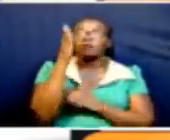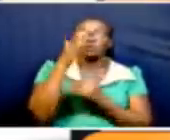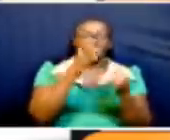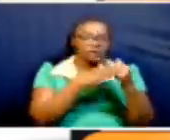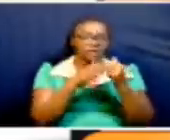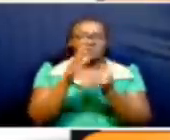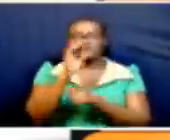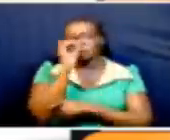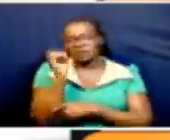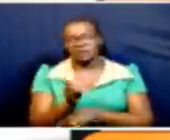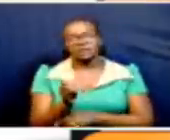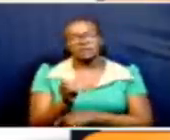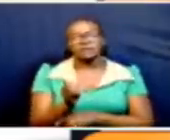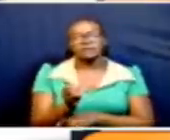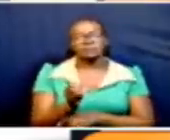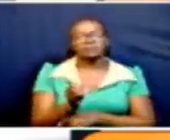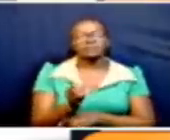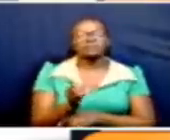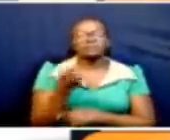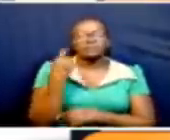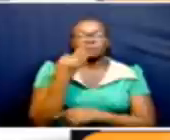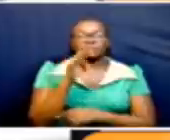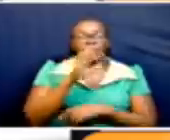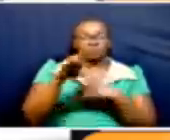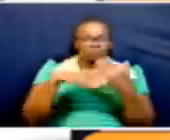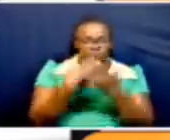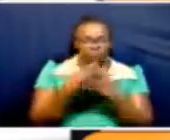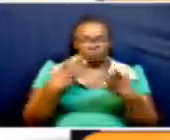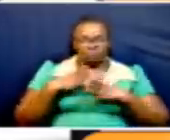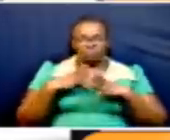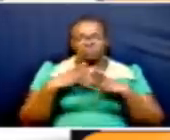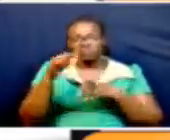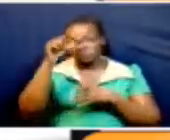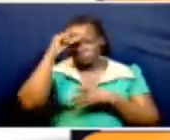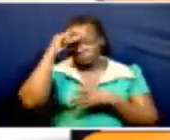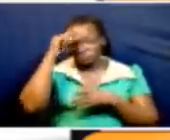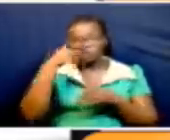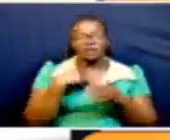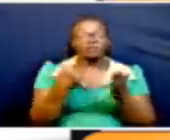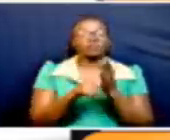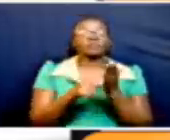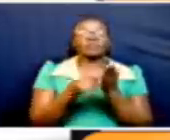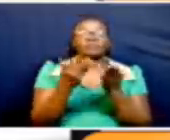99% of the entire people in the system have issues.